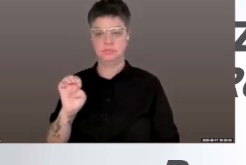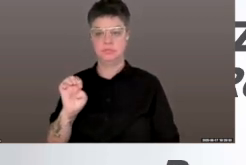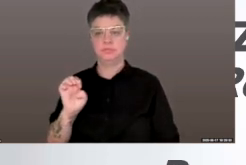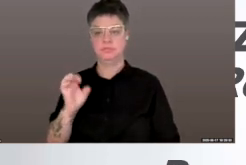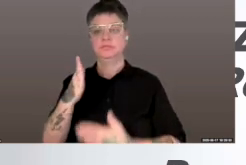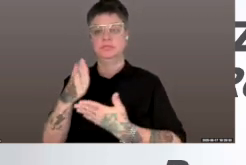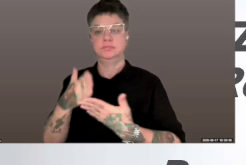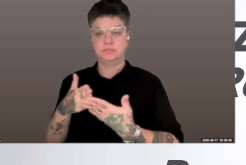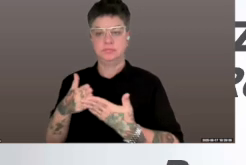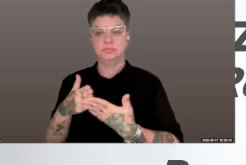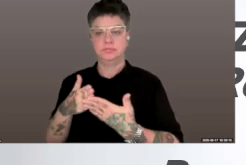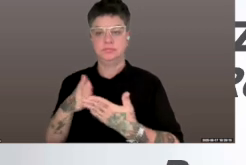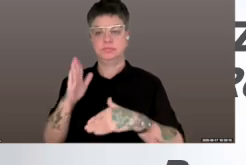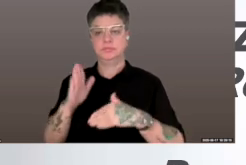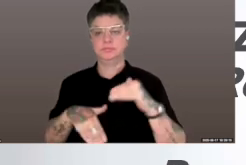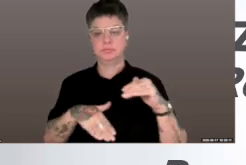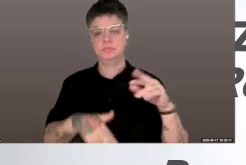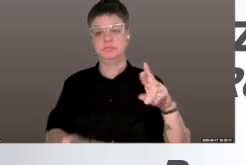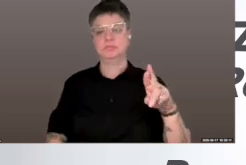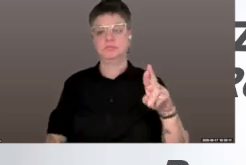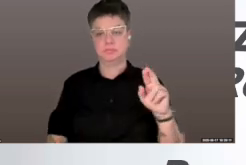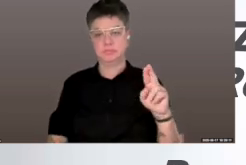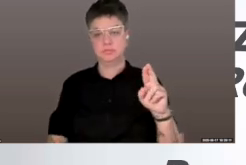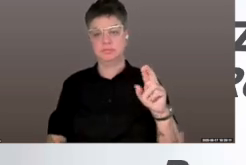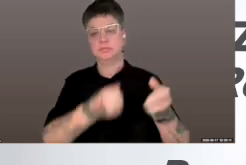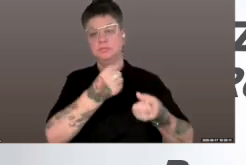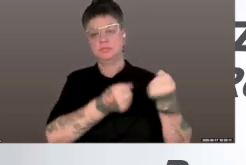consist of 4 preliminary